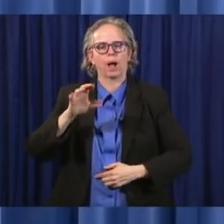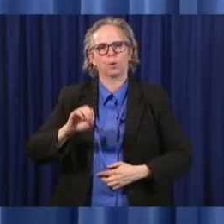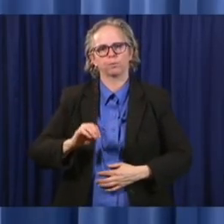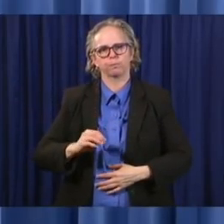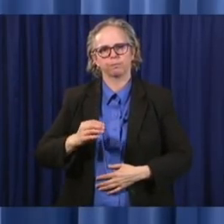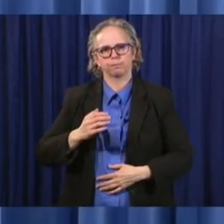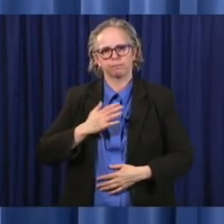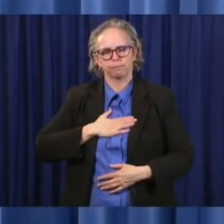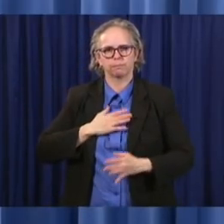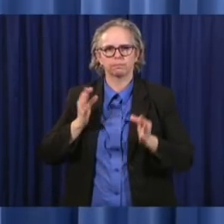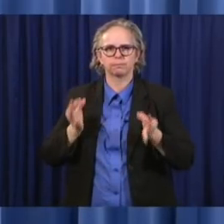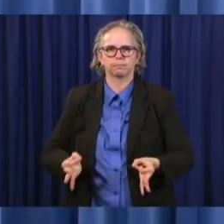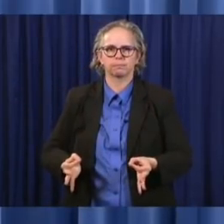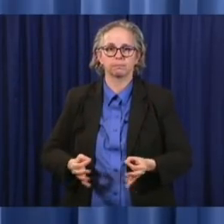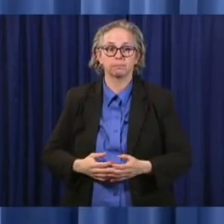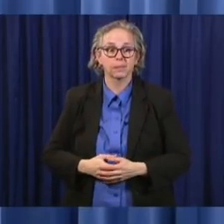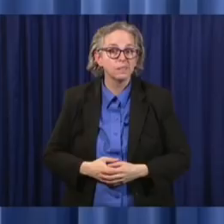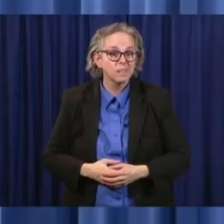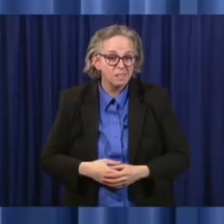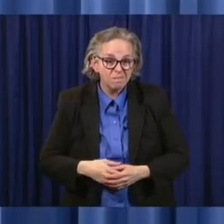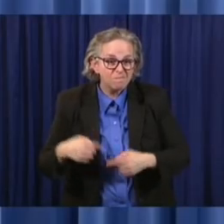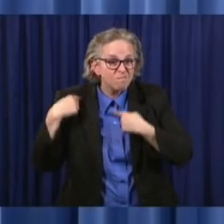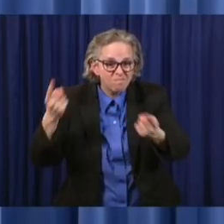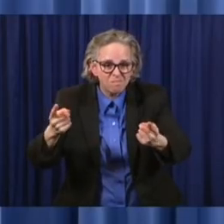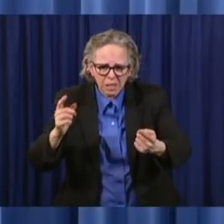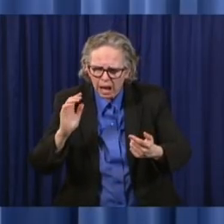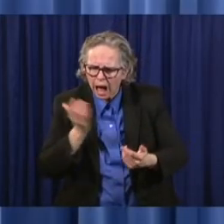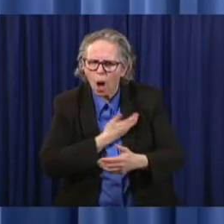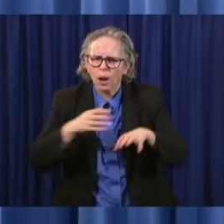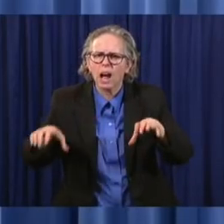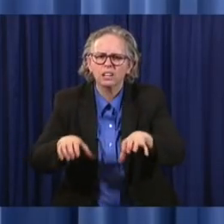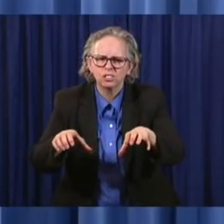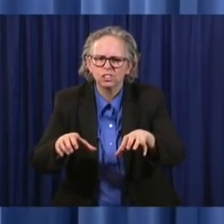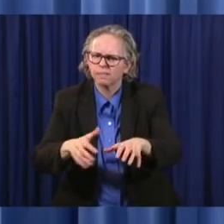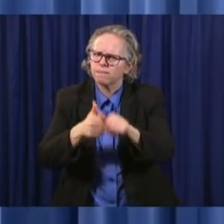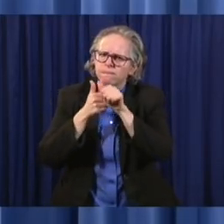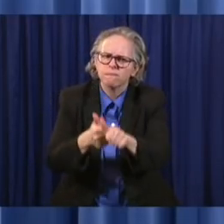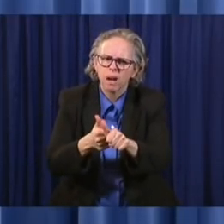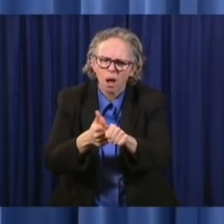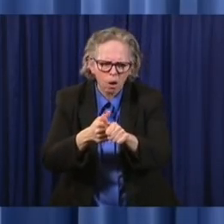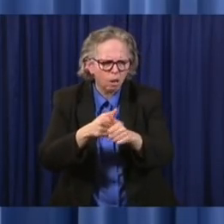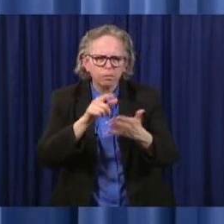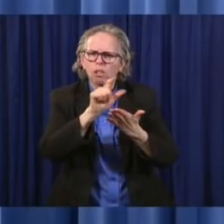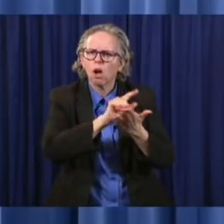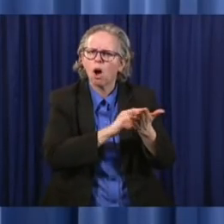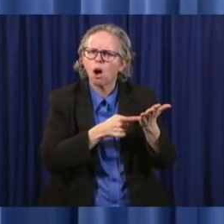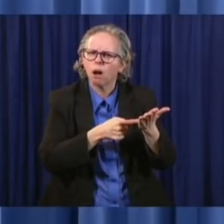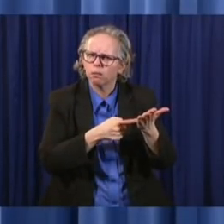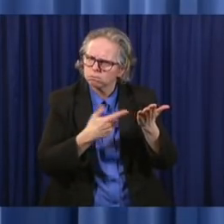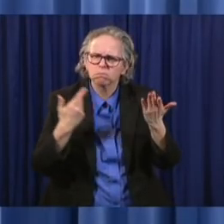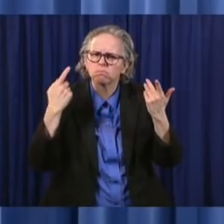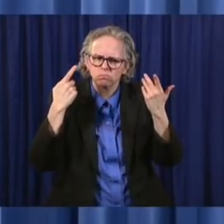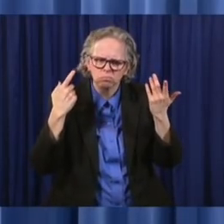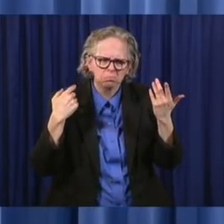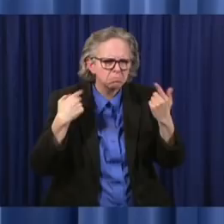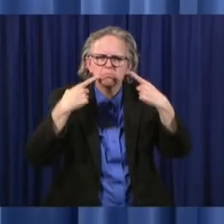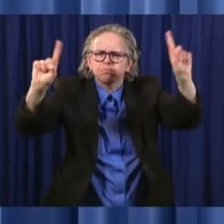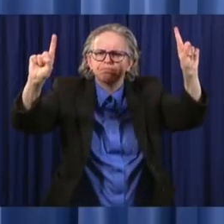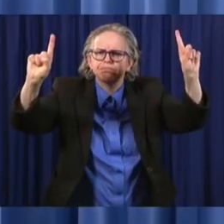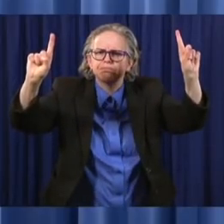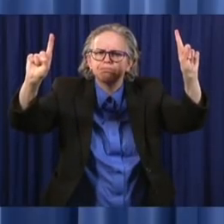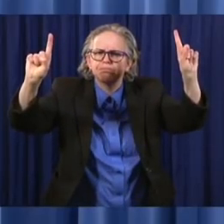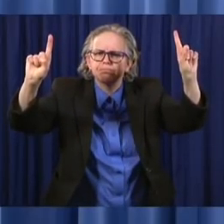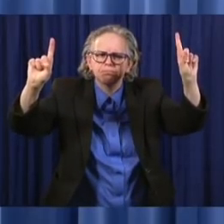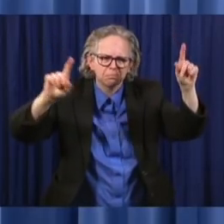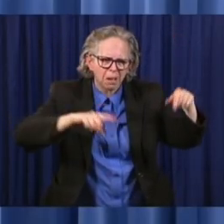The actions that we have taken under this law have been highly successful,